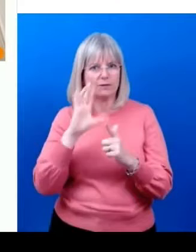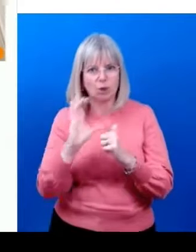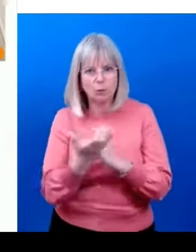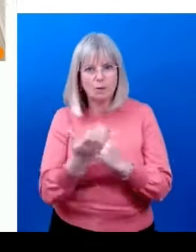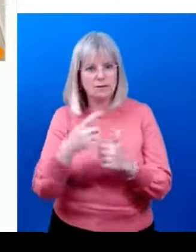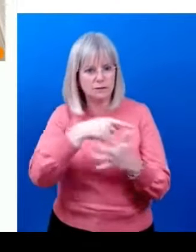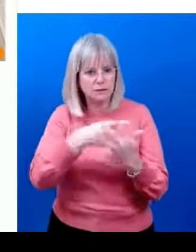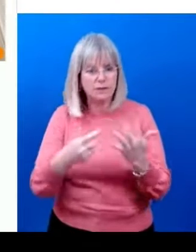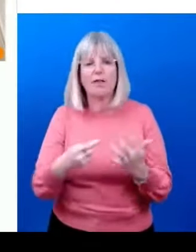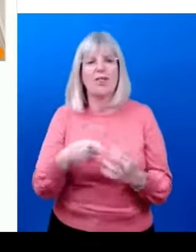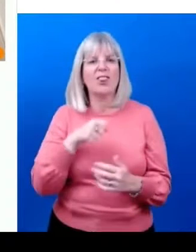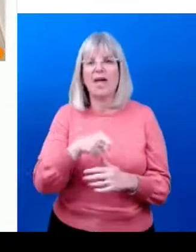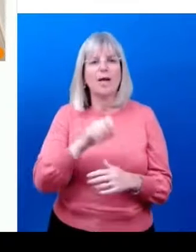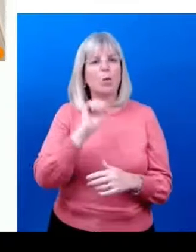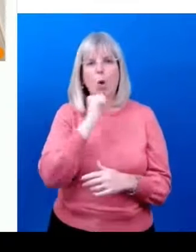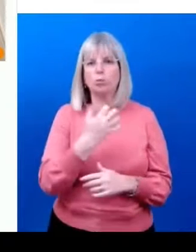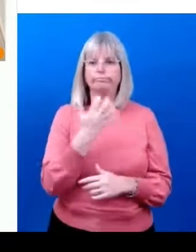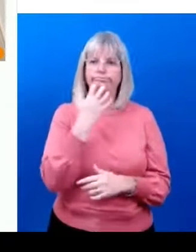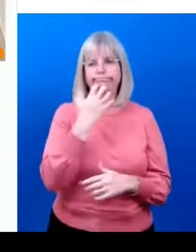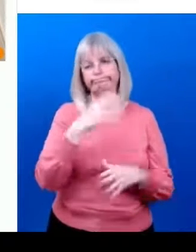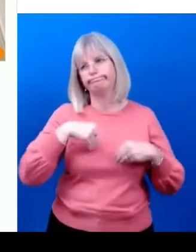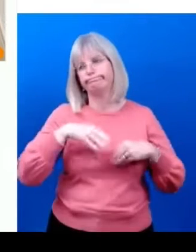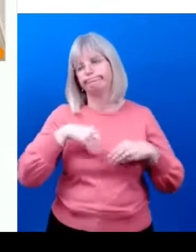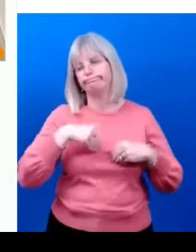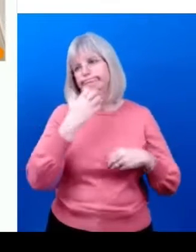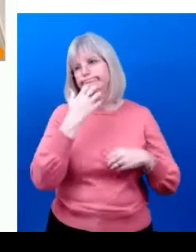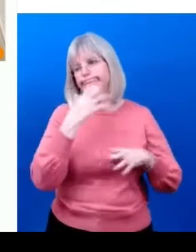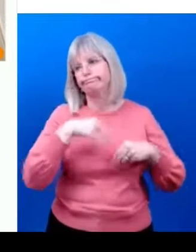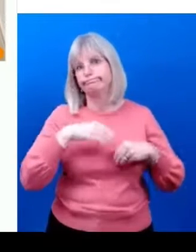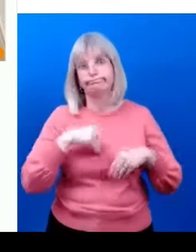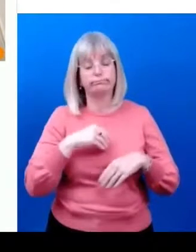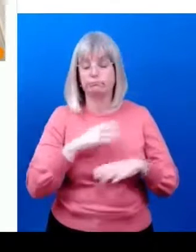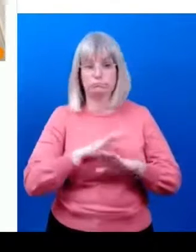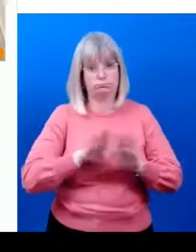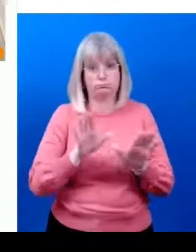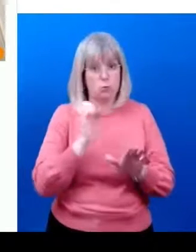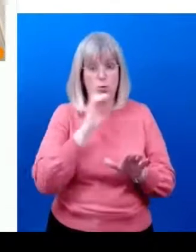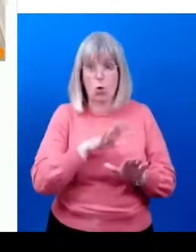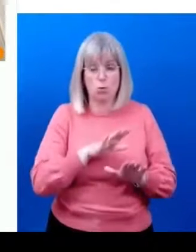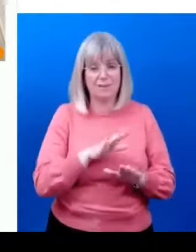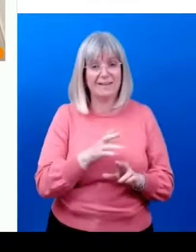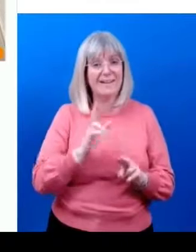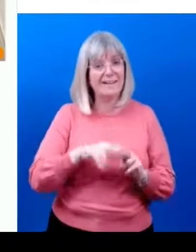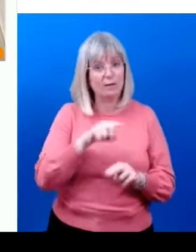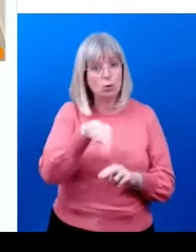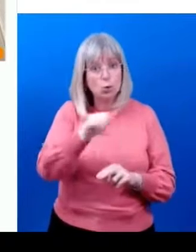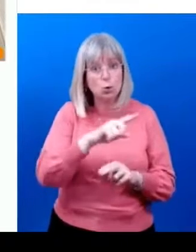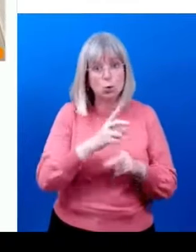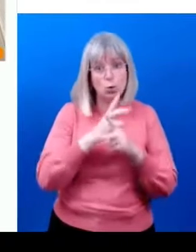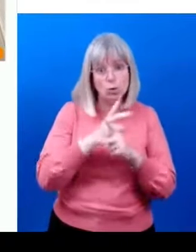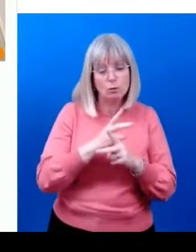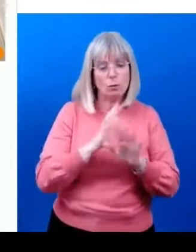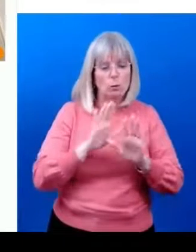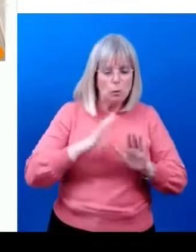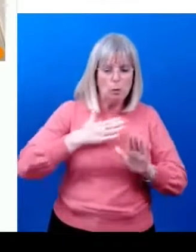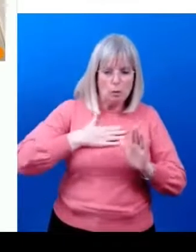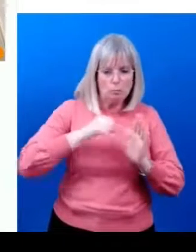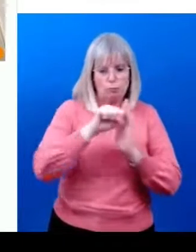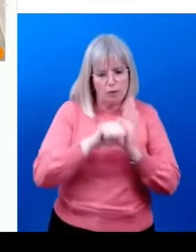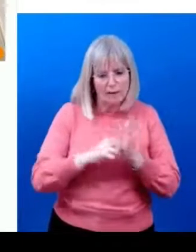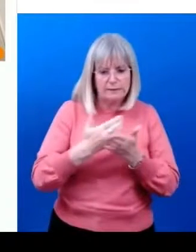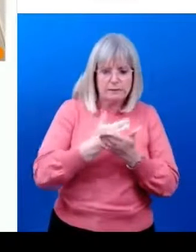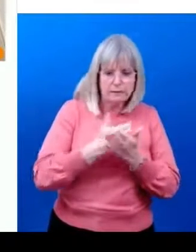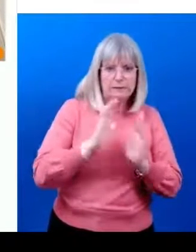So if you care about your brand, you might want to make accessibility a priority, because we are no longer not going to be included.